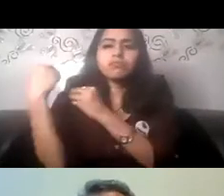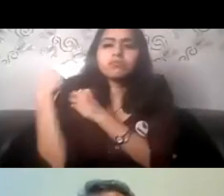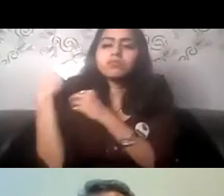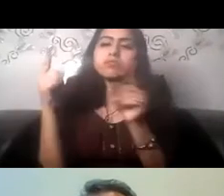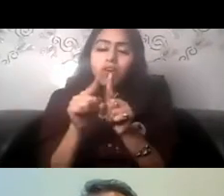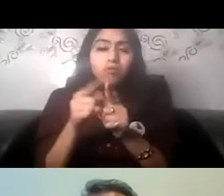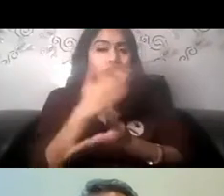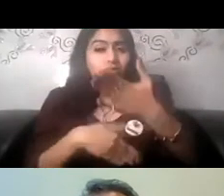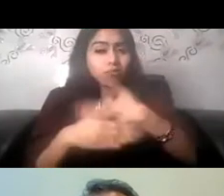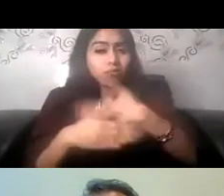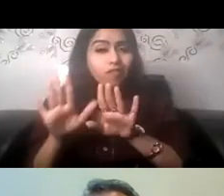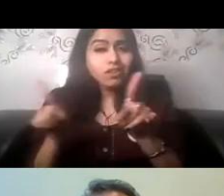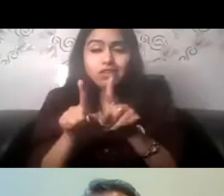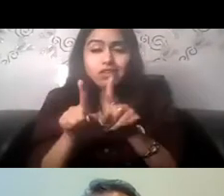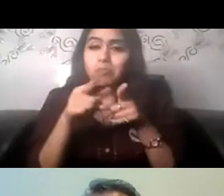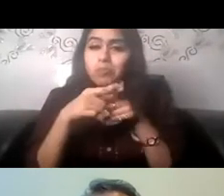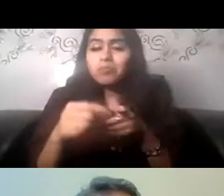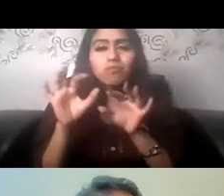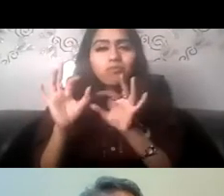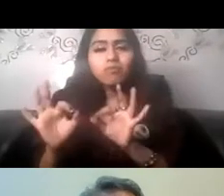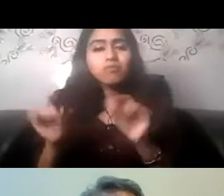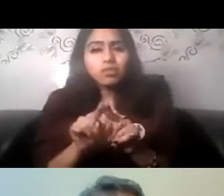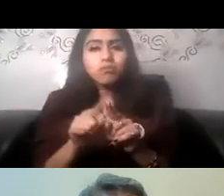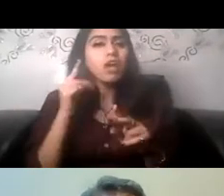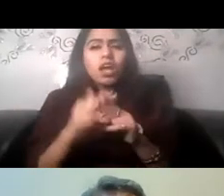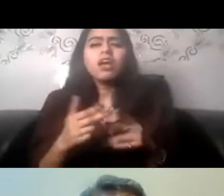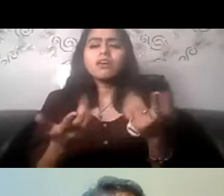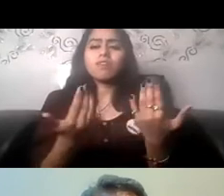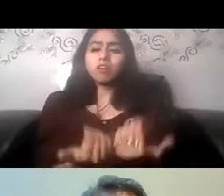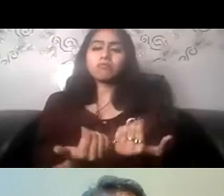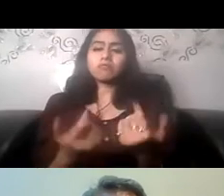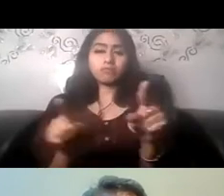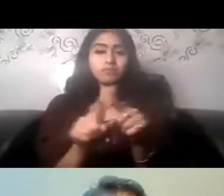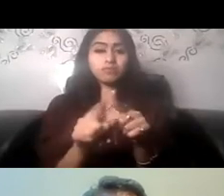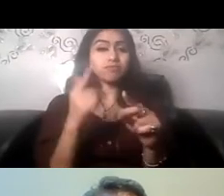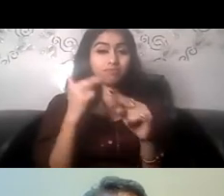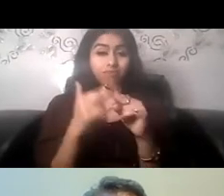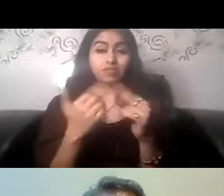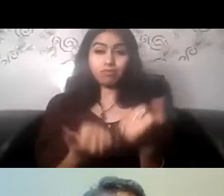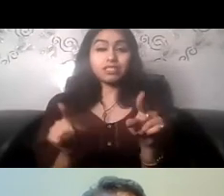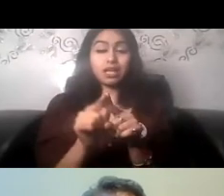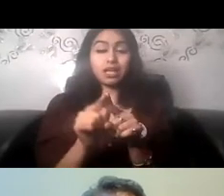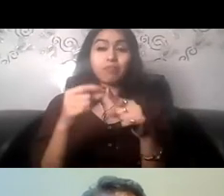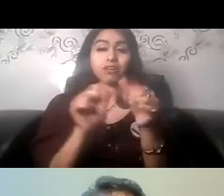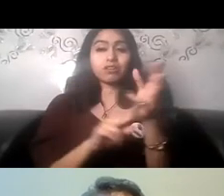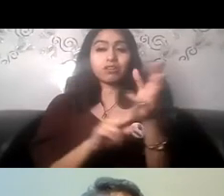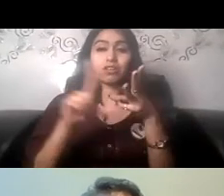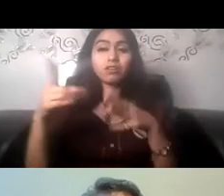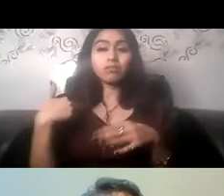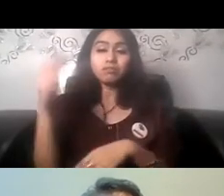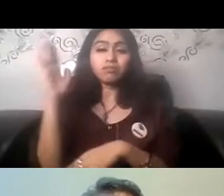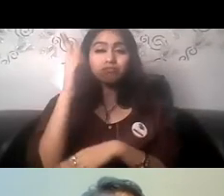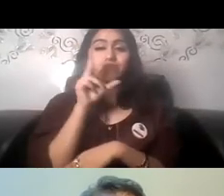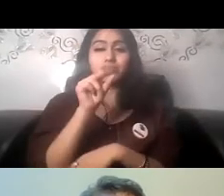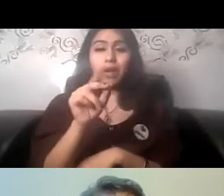disability. And even now, today, when I'm here speaking to you all, he was on one